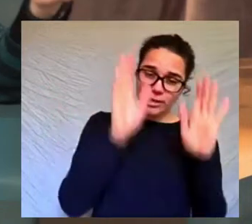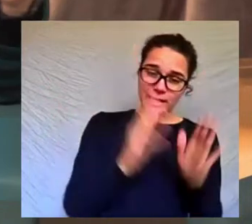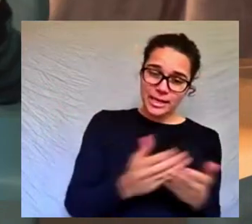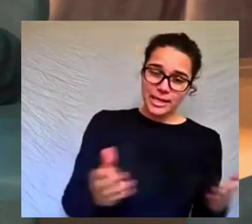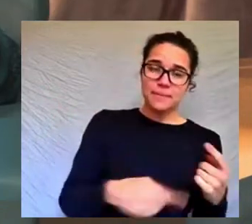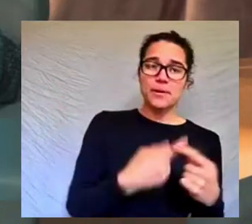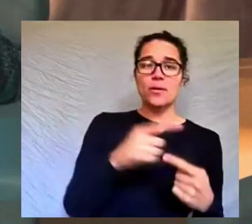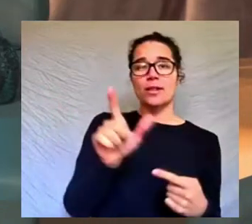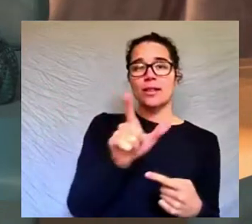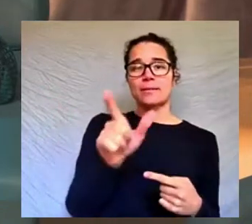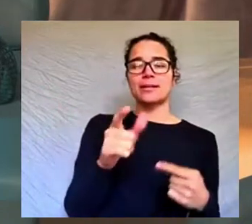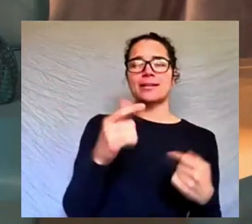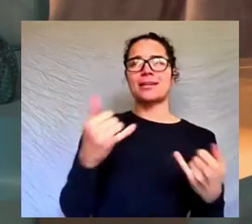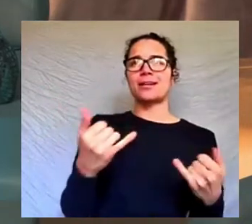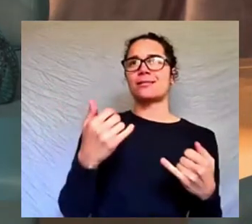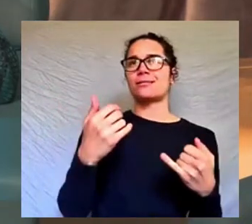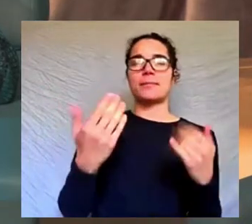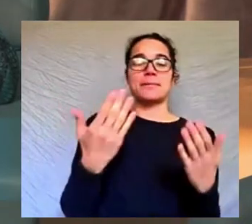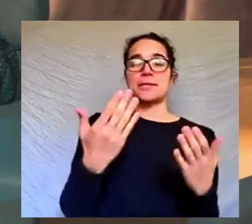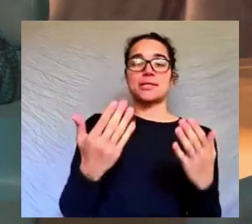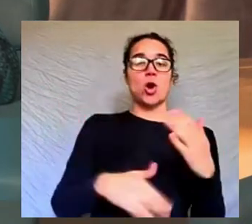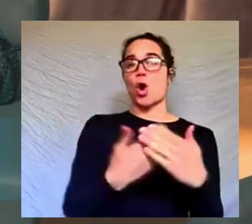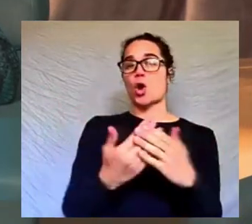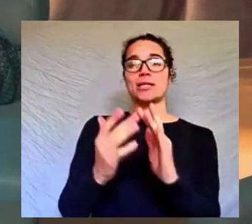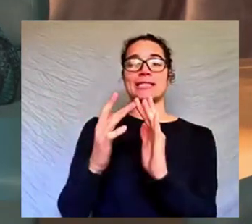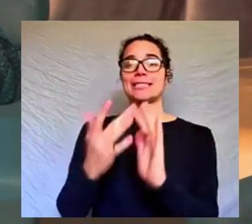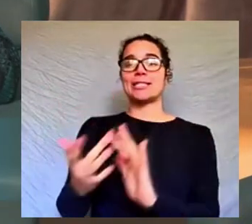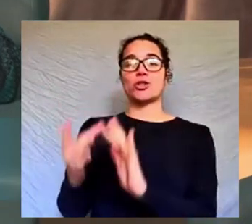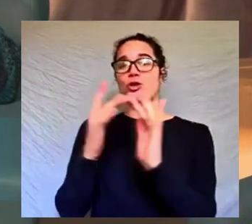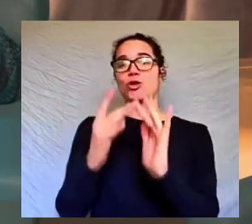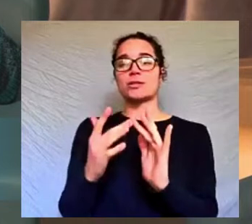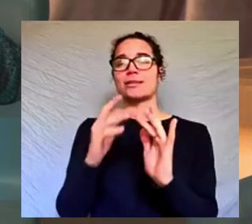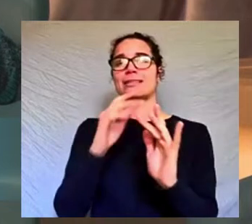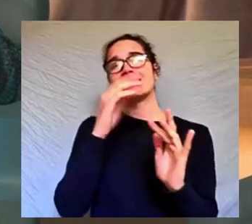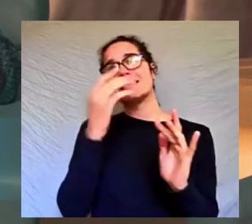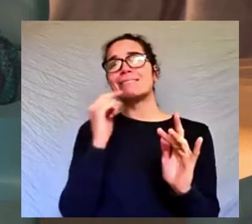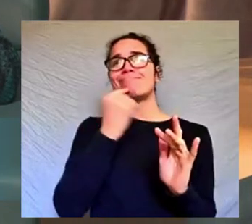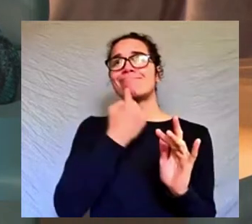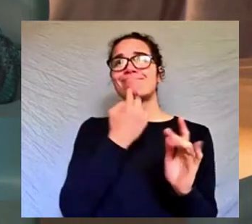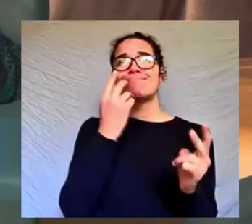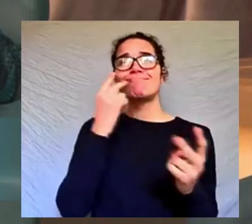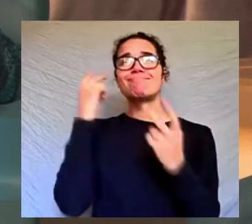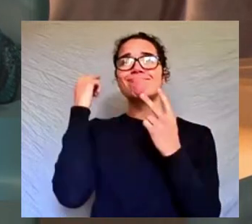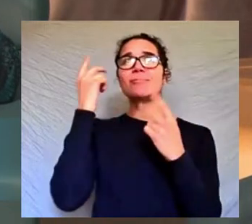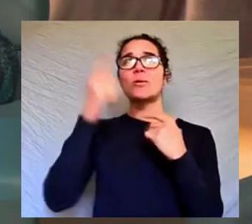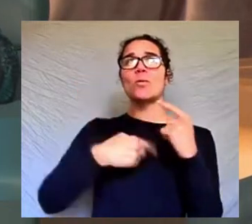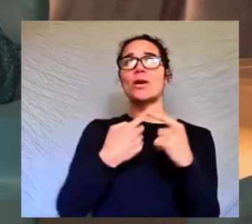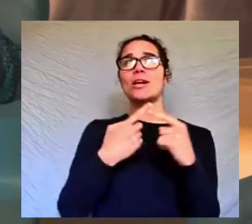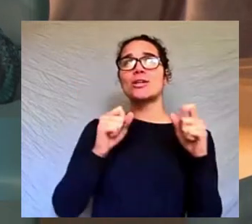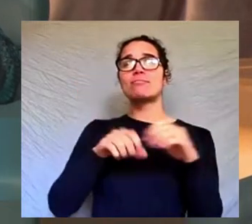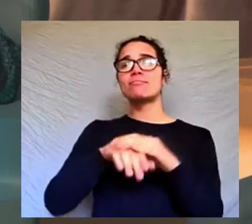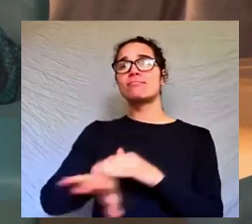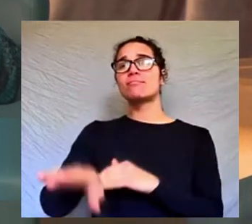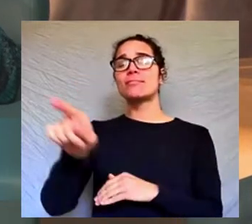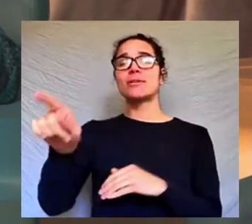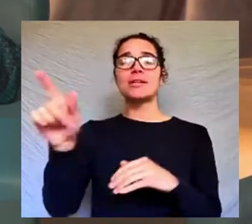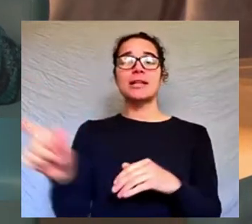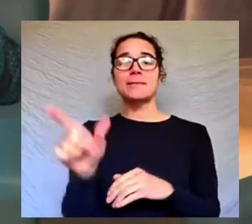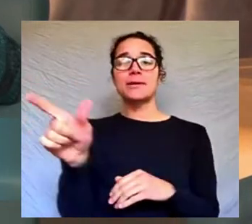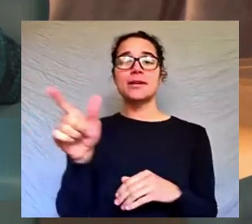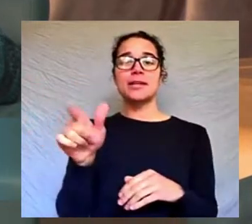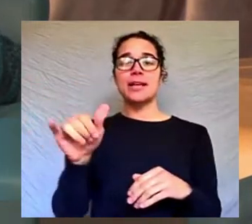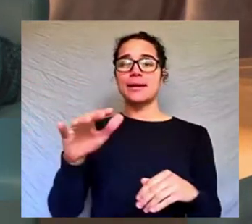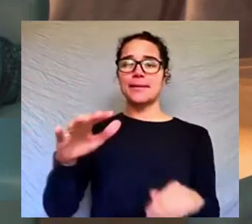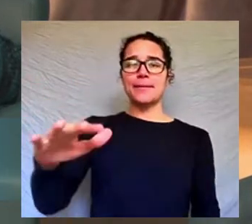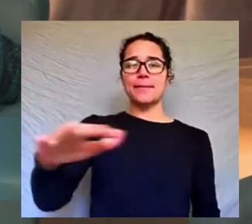all digital, and I sort of miss the day when I could walk into the beginning space where there were